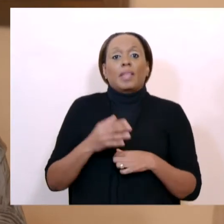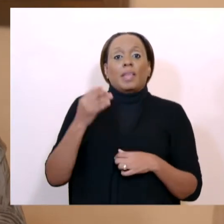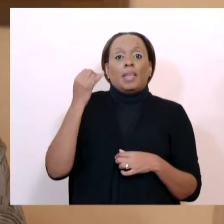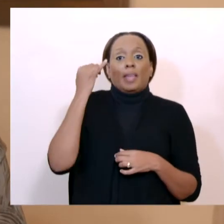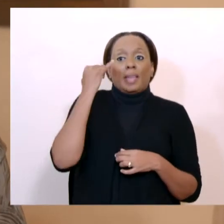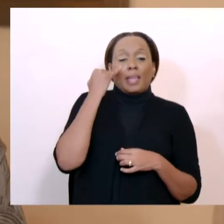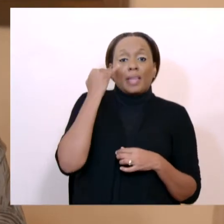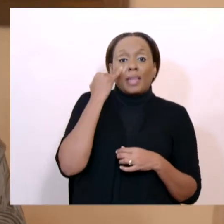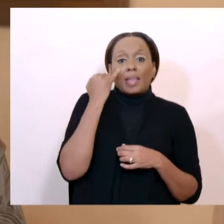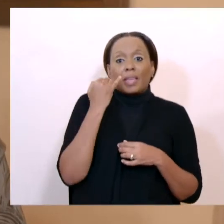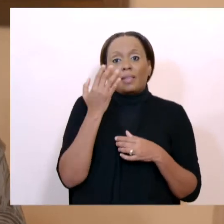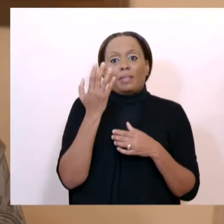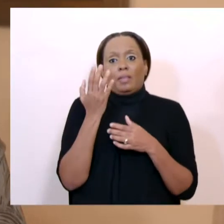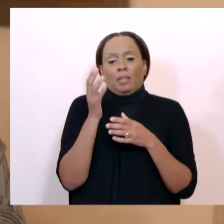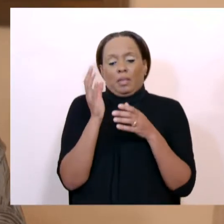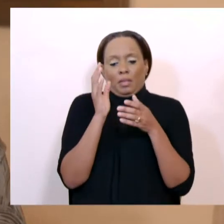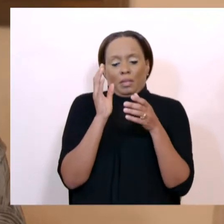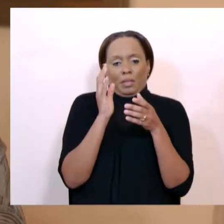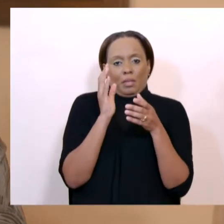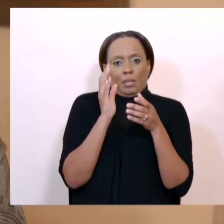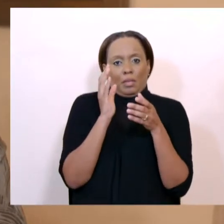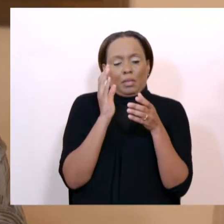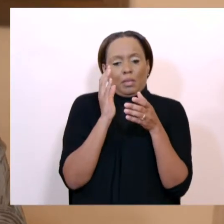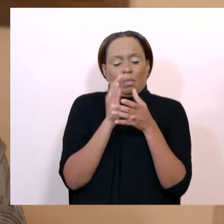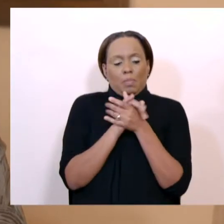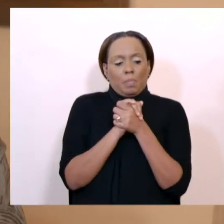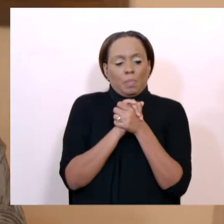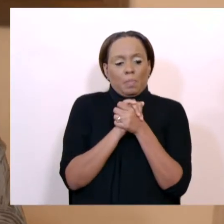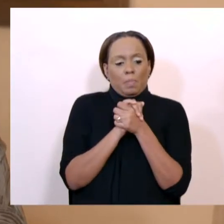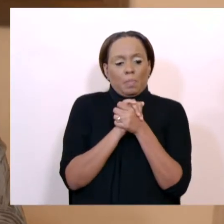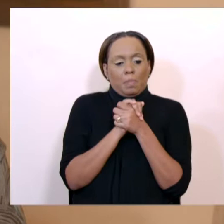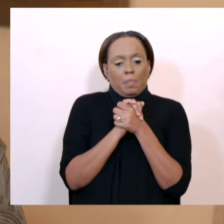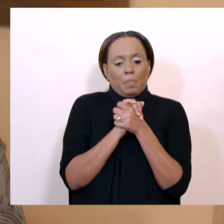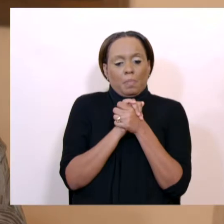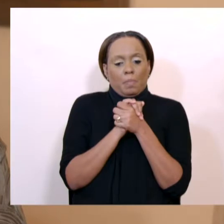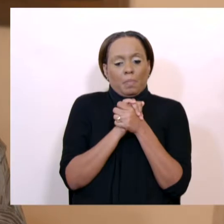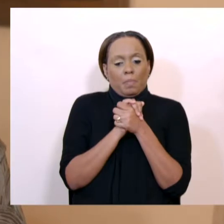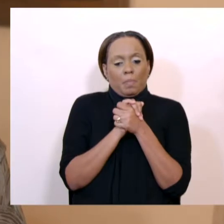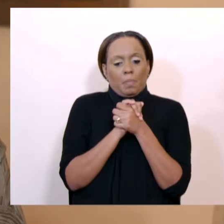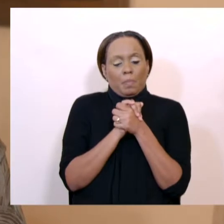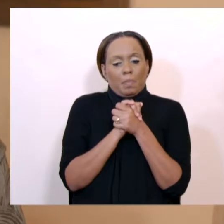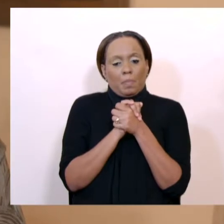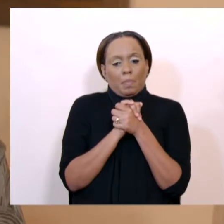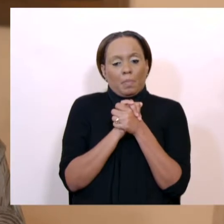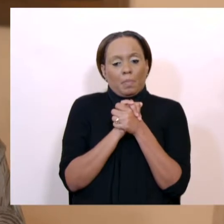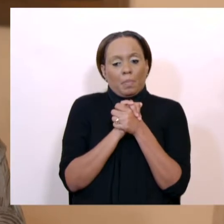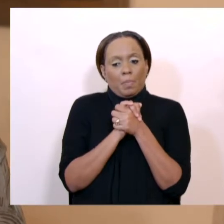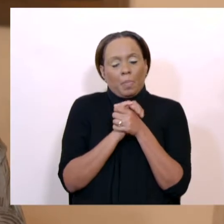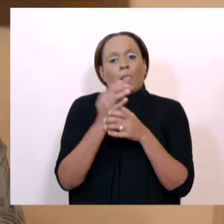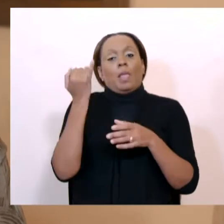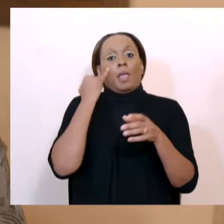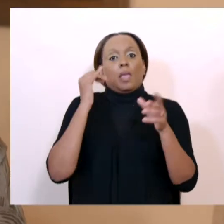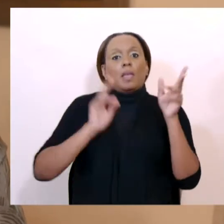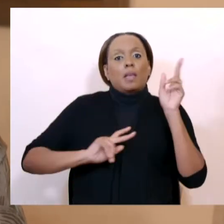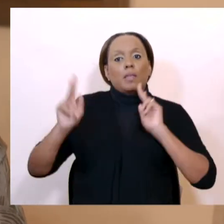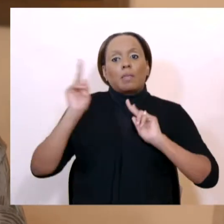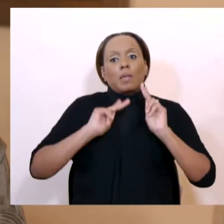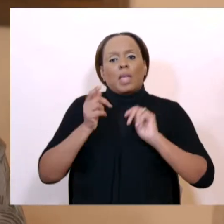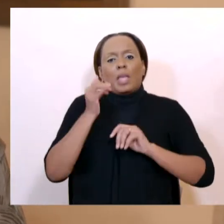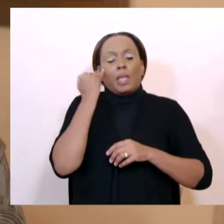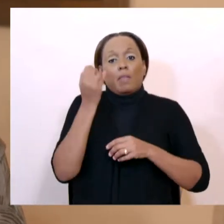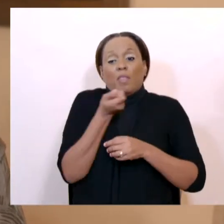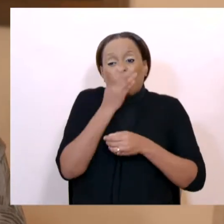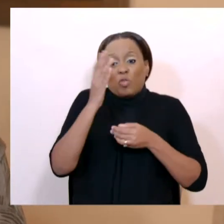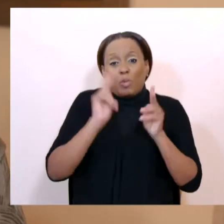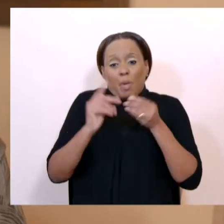it that are infectious or are able to pass the infection on to somebody else, the